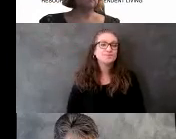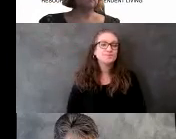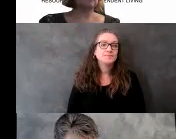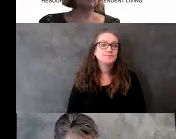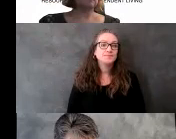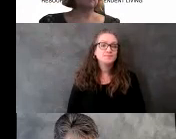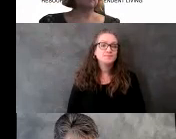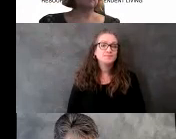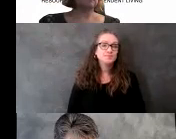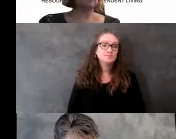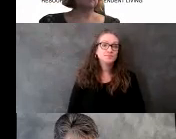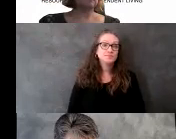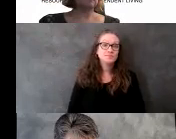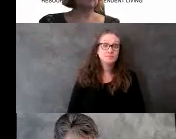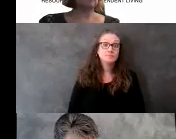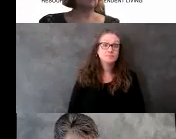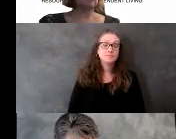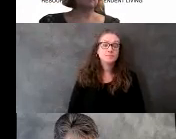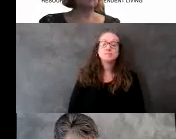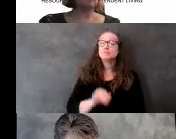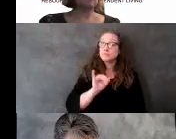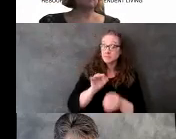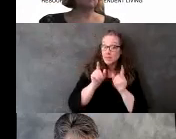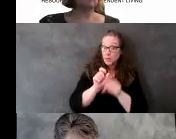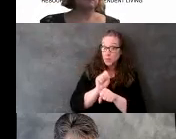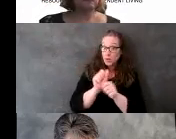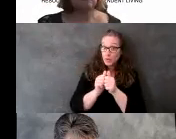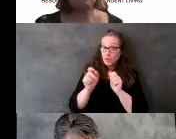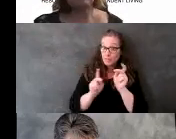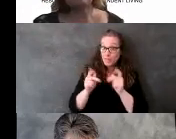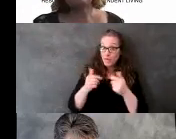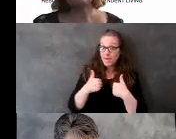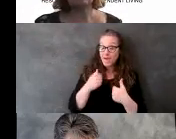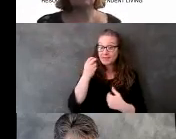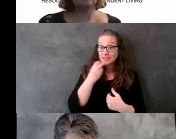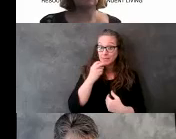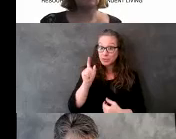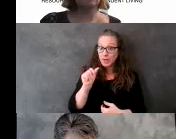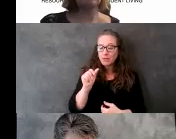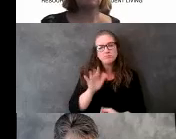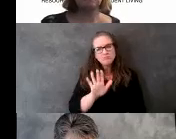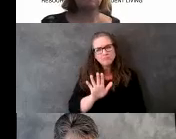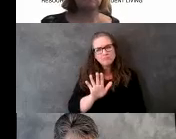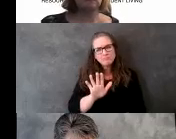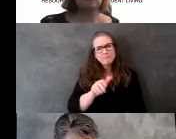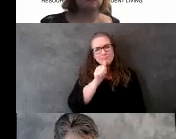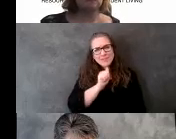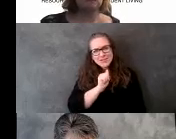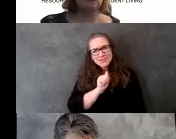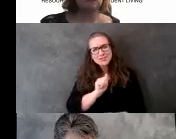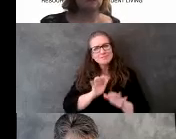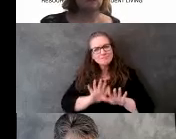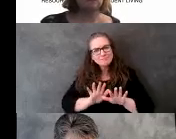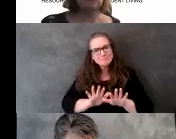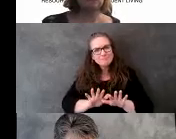If you are working with someone who has speech disabilities, just be patient and pay attention. Be aware that their